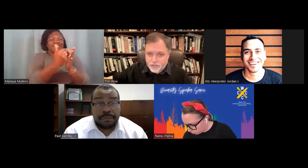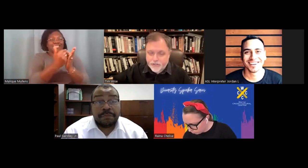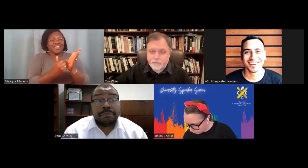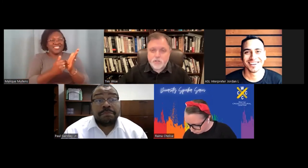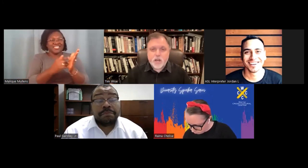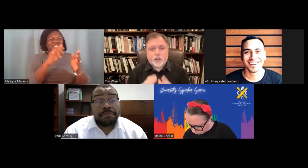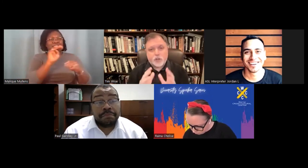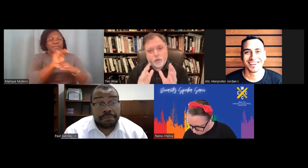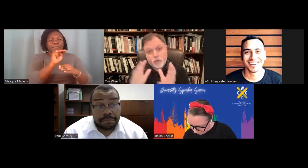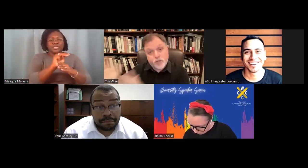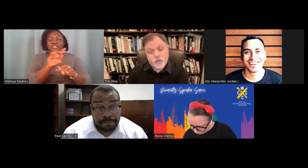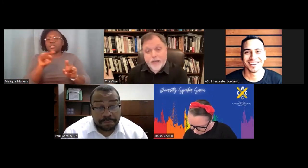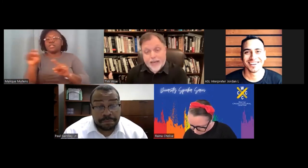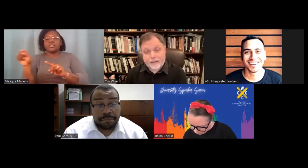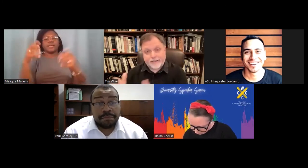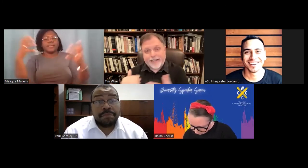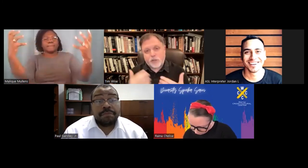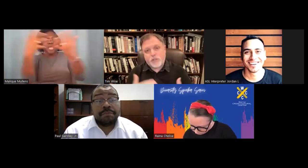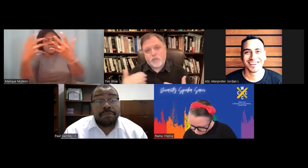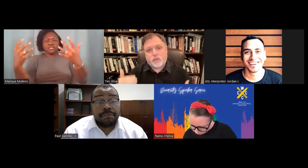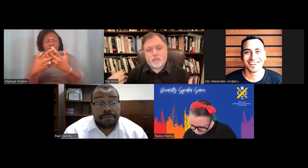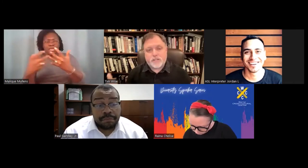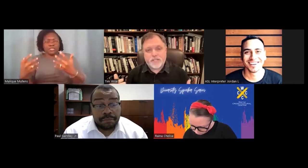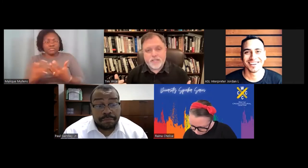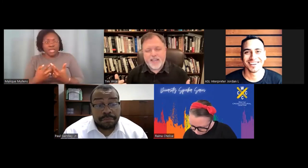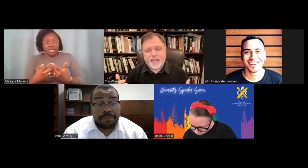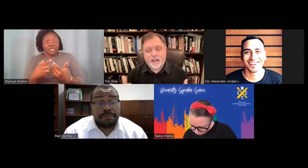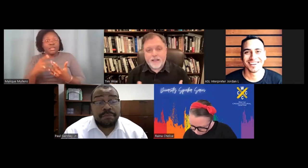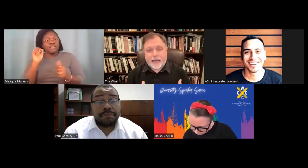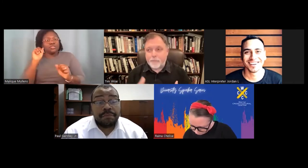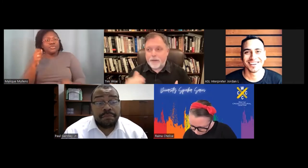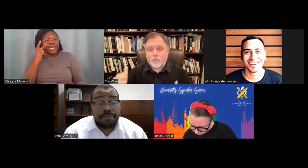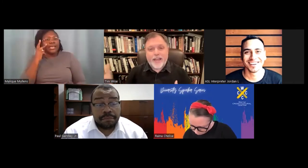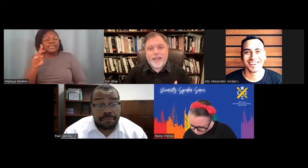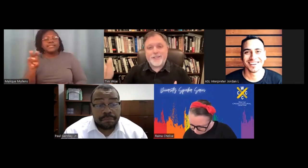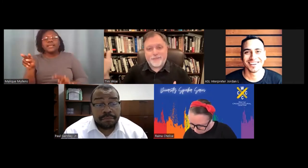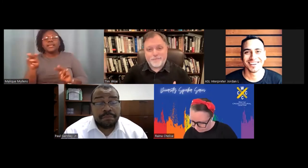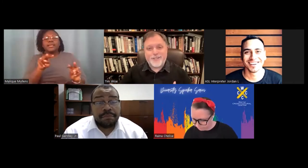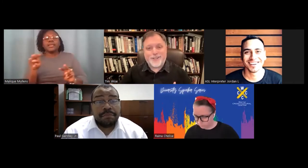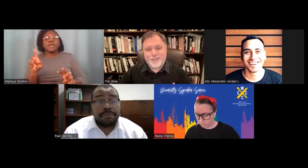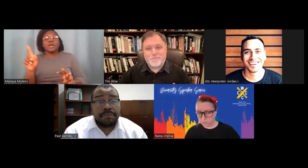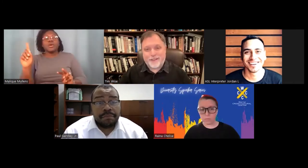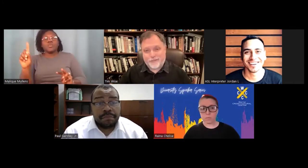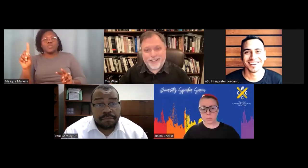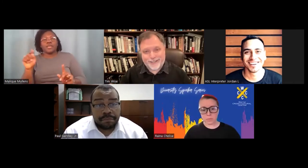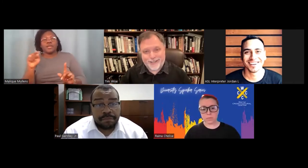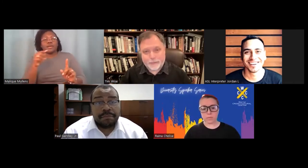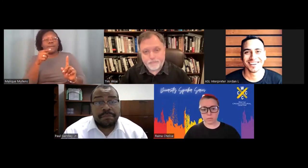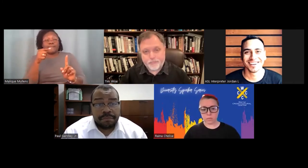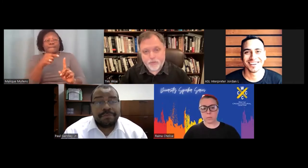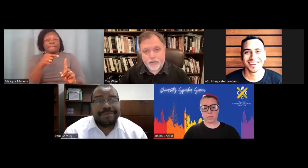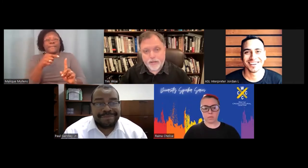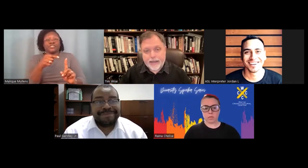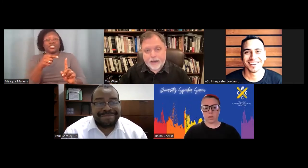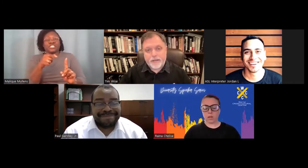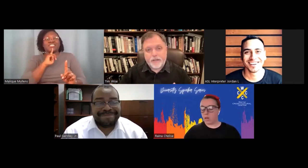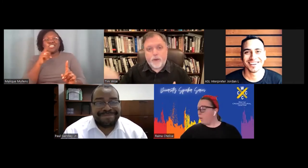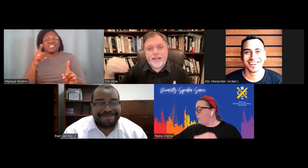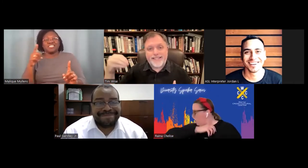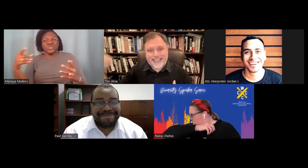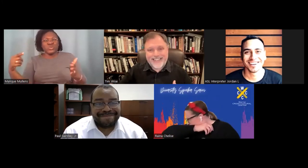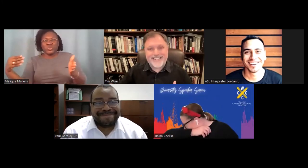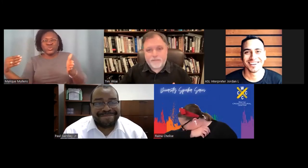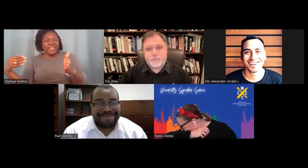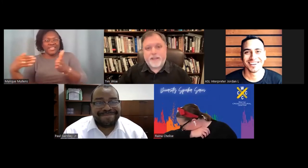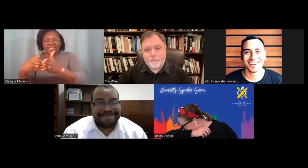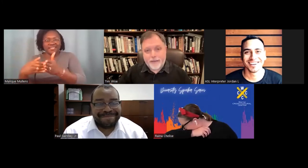Does this fit the mission? Because when you do that, like, that's when you start to see how many ways the mission is being violated, right? How many